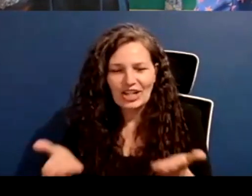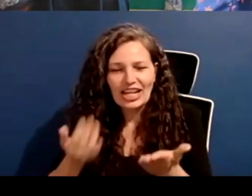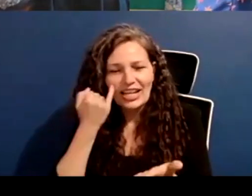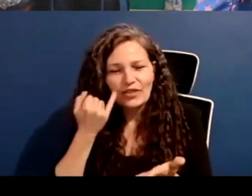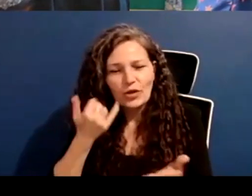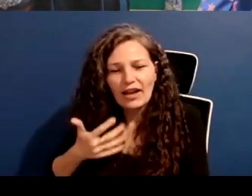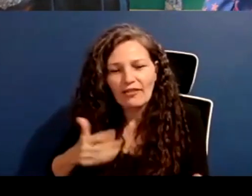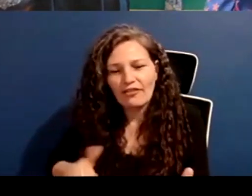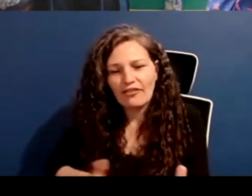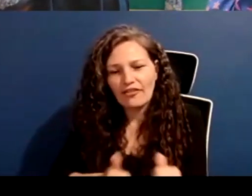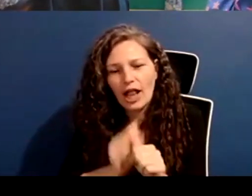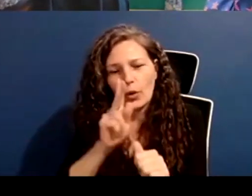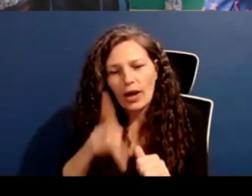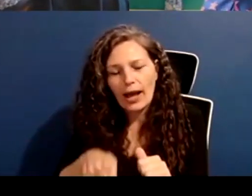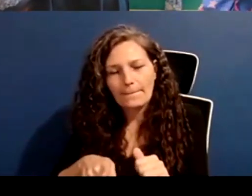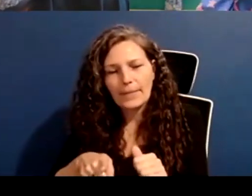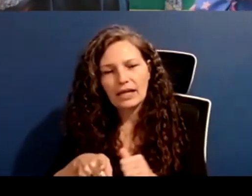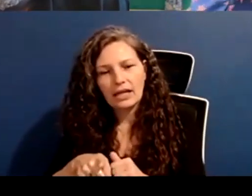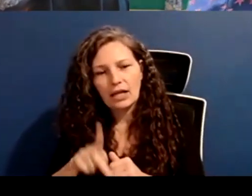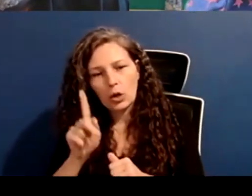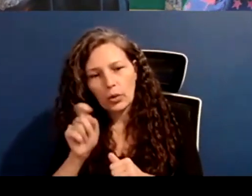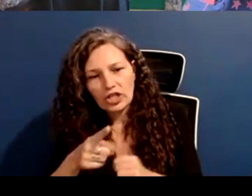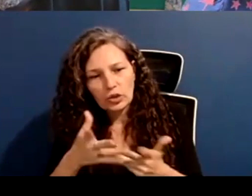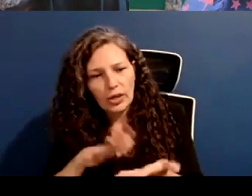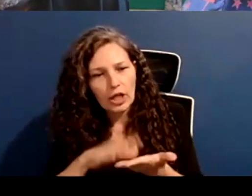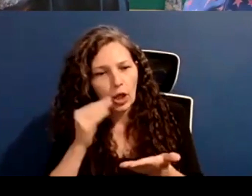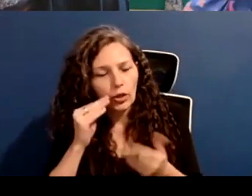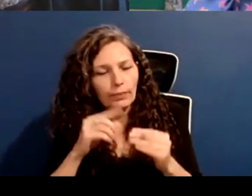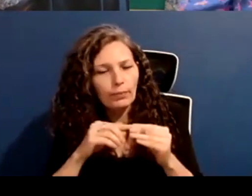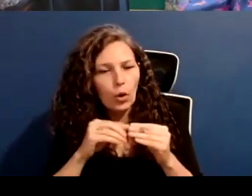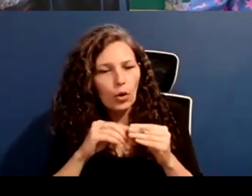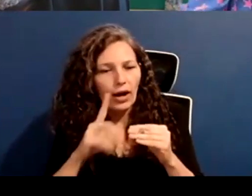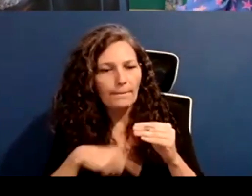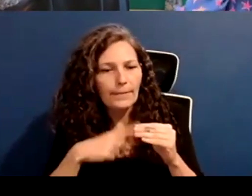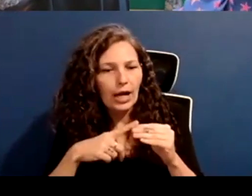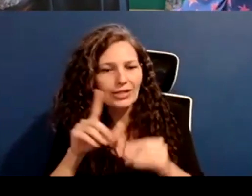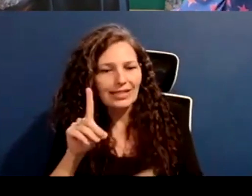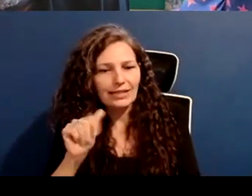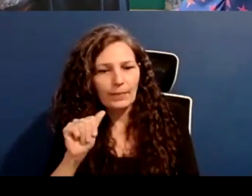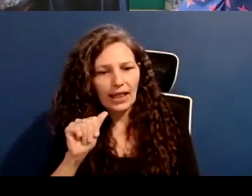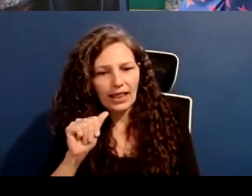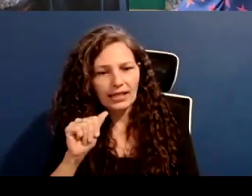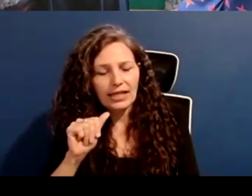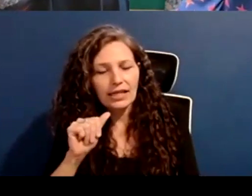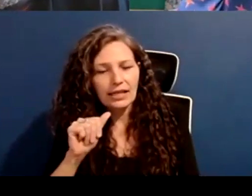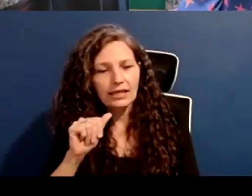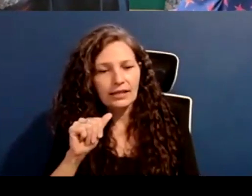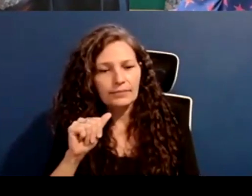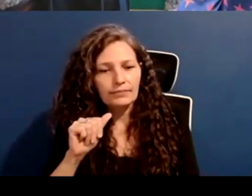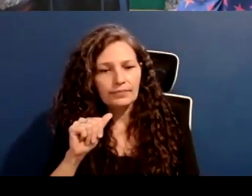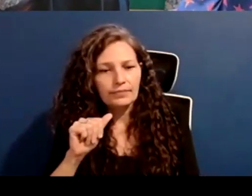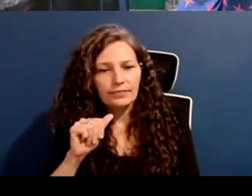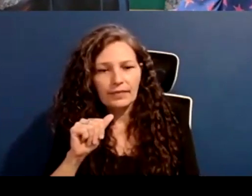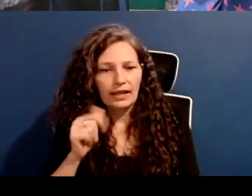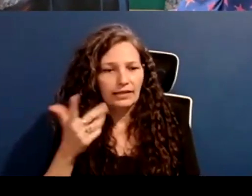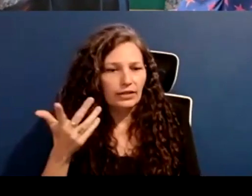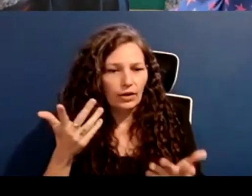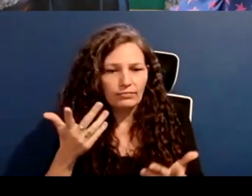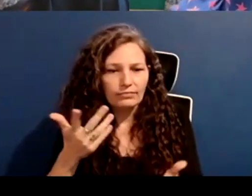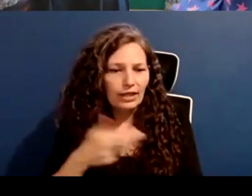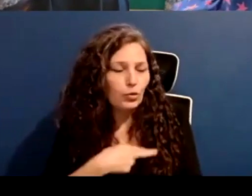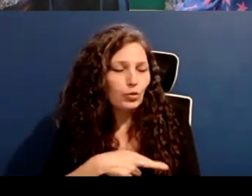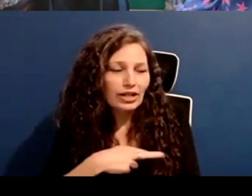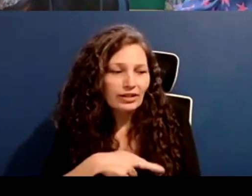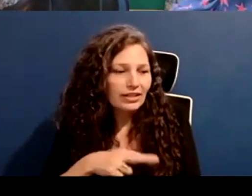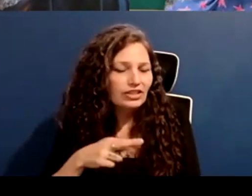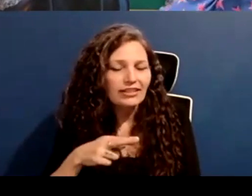questions, or want to learn more about disability, in religious, spiritual, or faith traditions, feel free to check